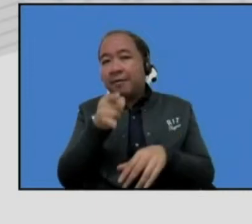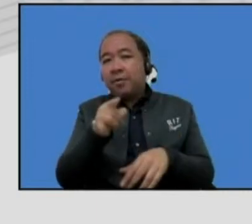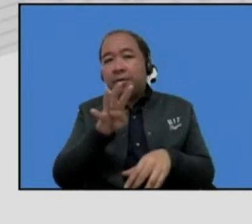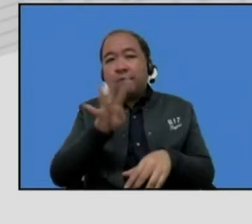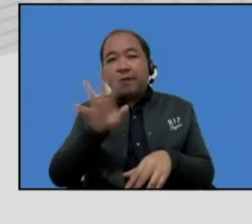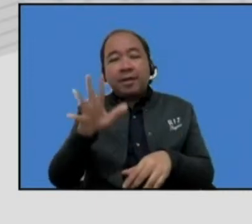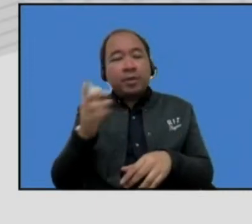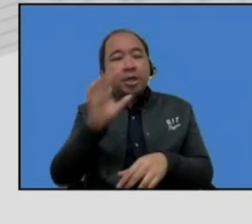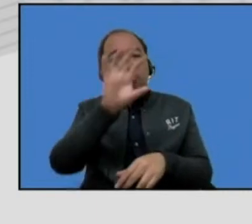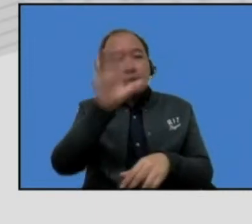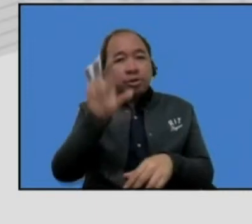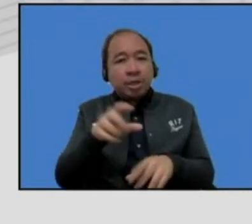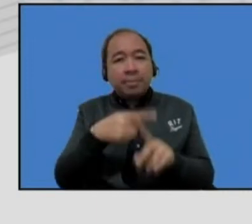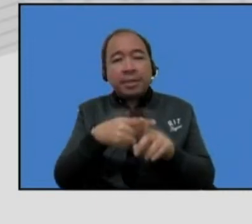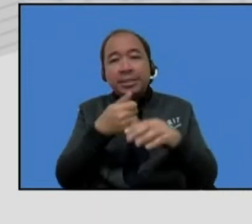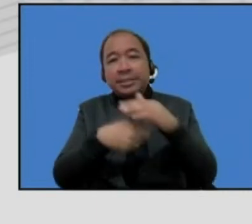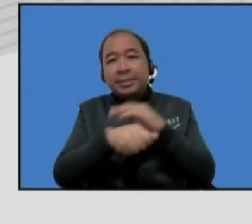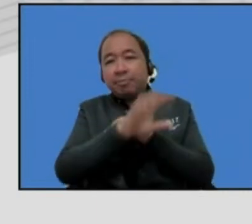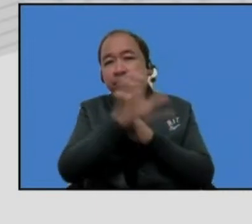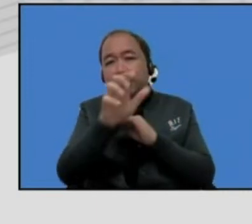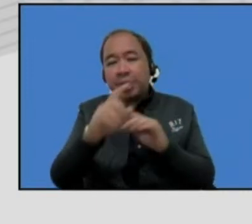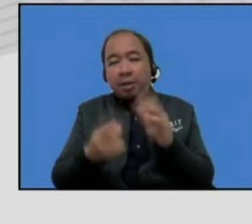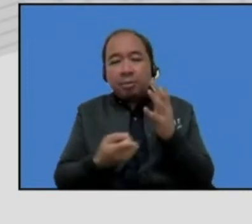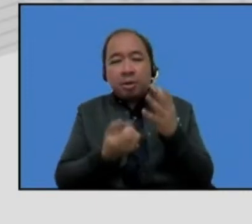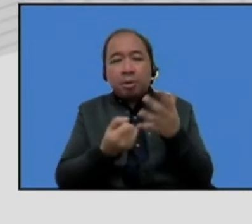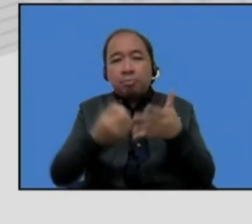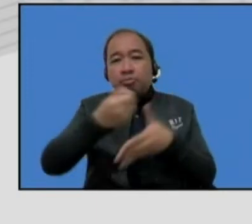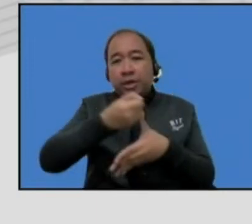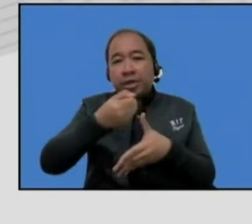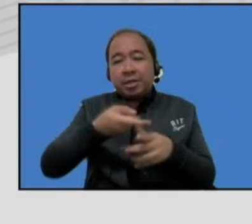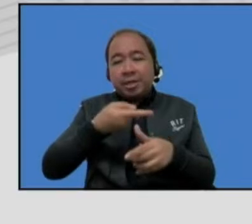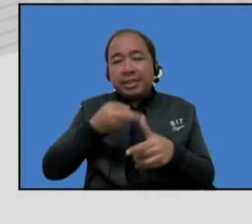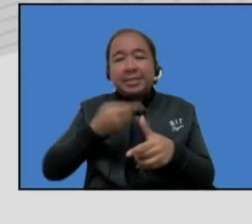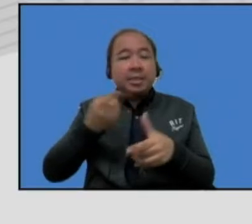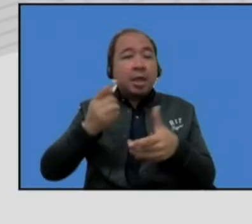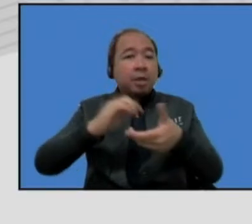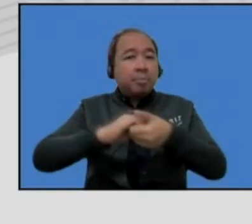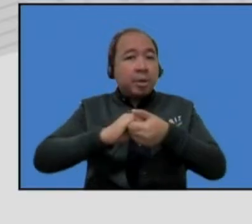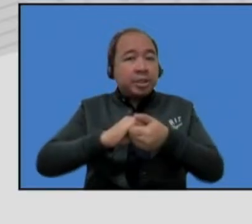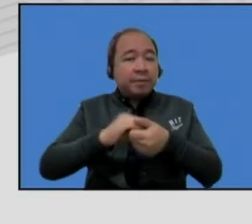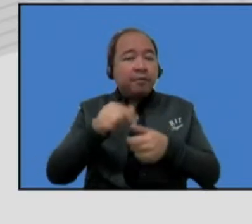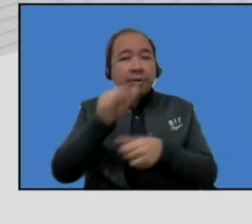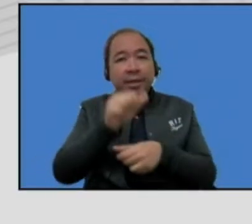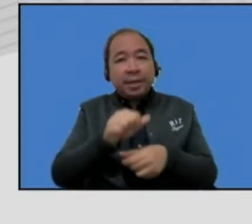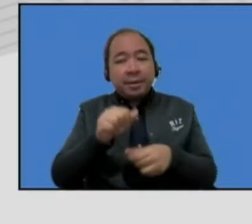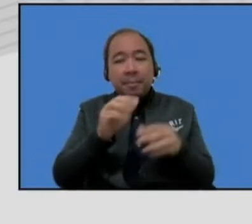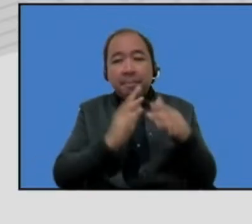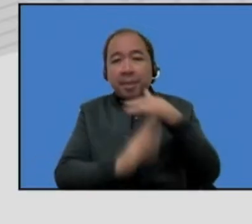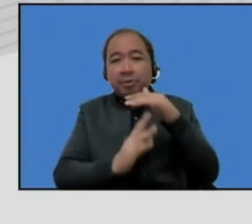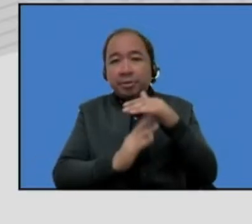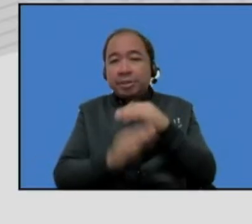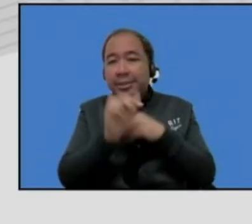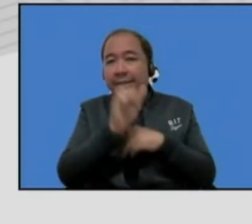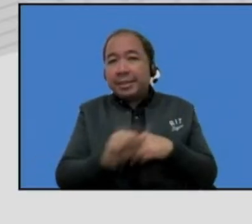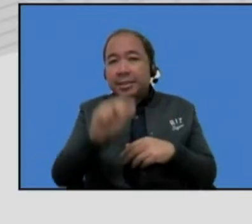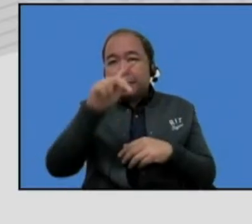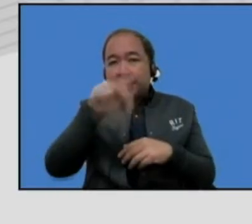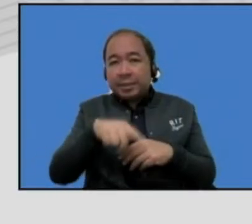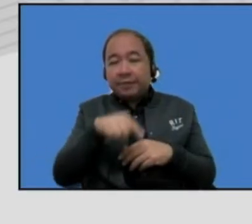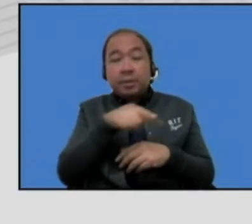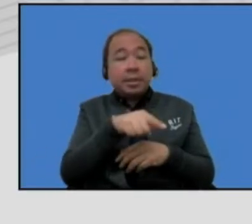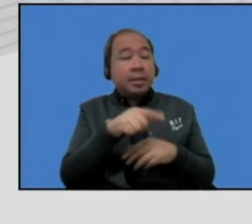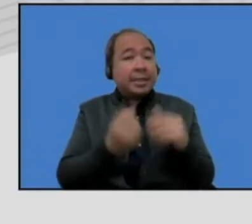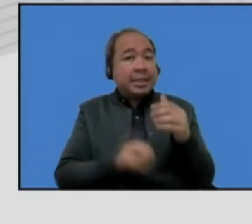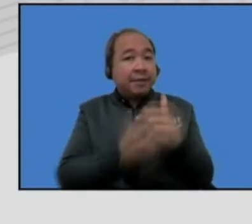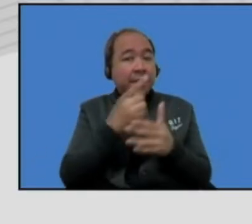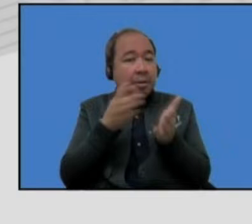sub-regional priorities and partnerships for migration in Asia and the Pacific. The event is organized by